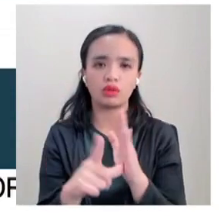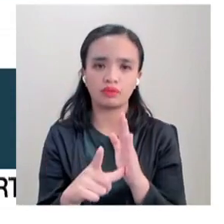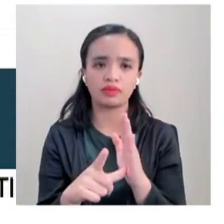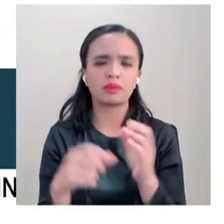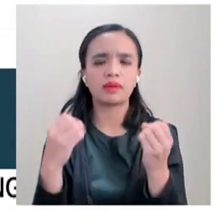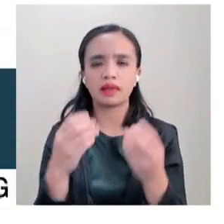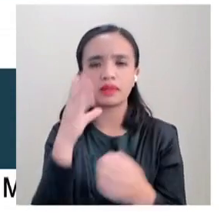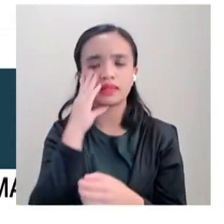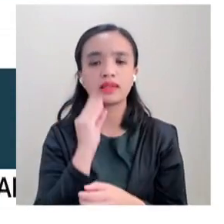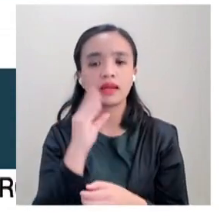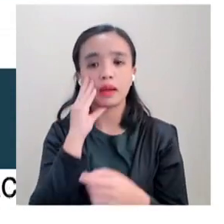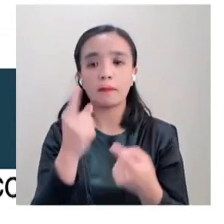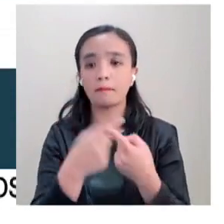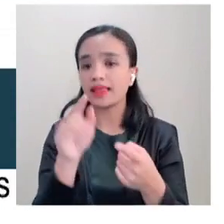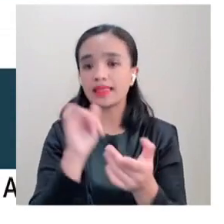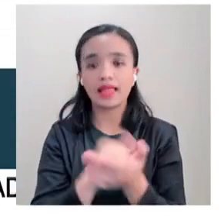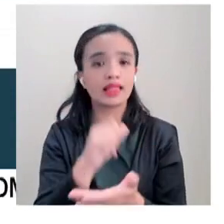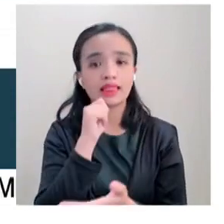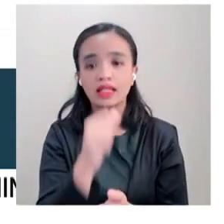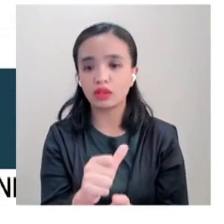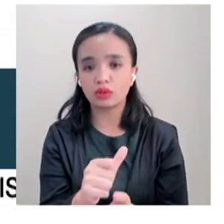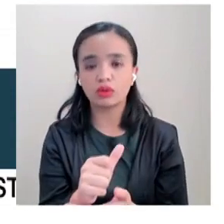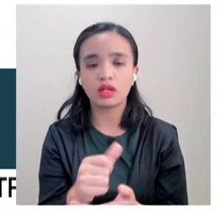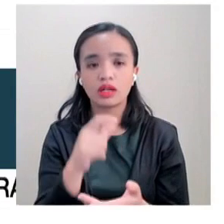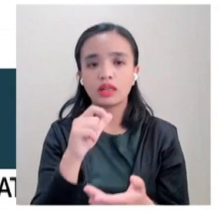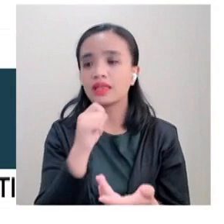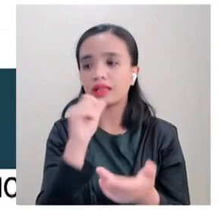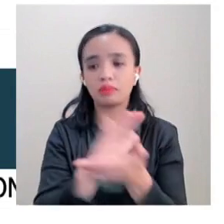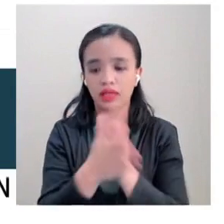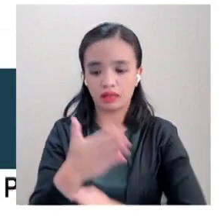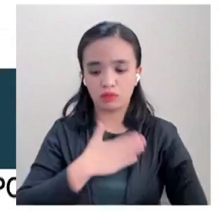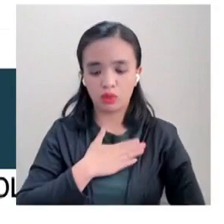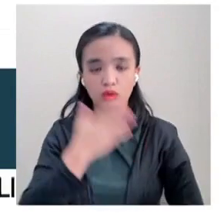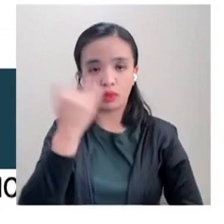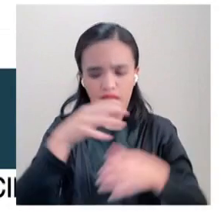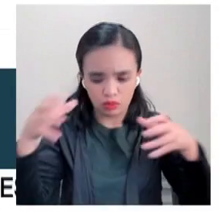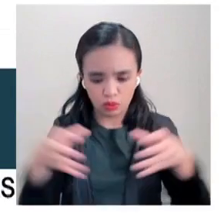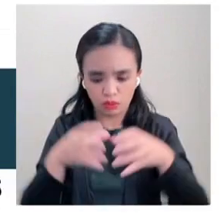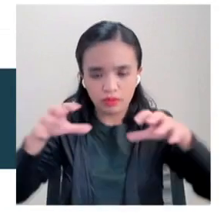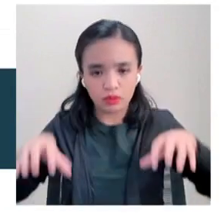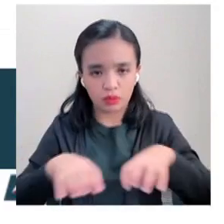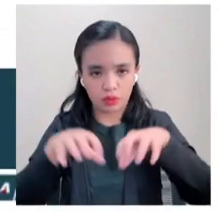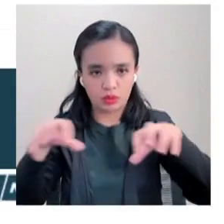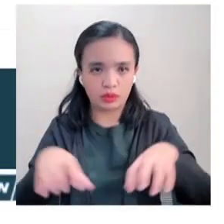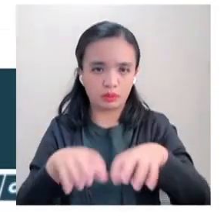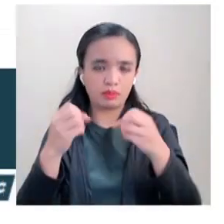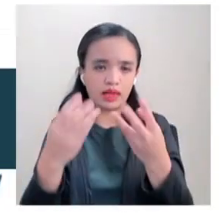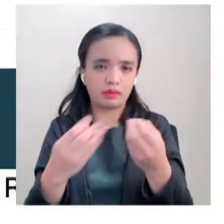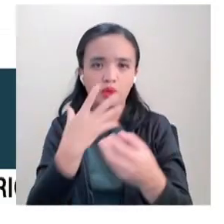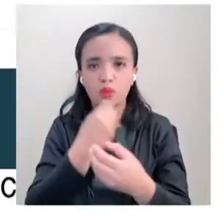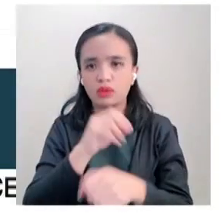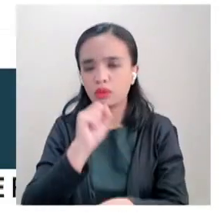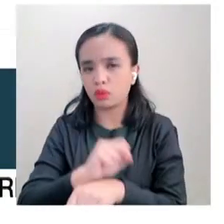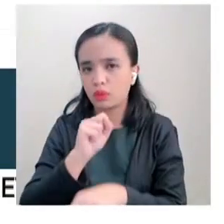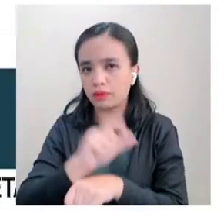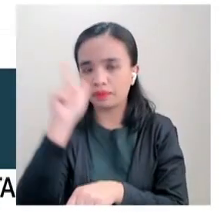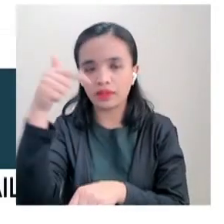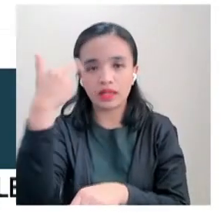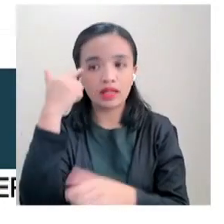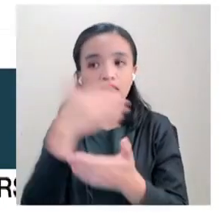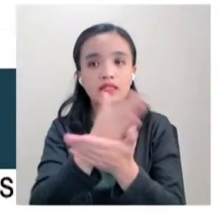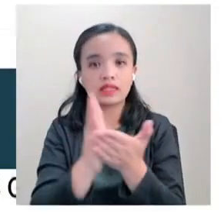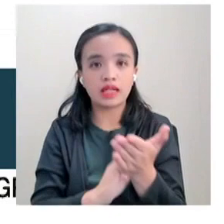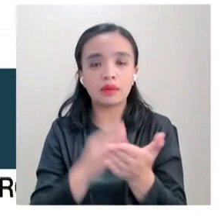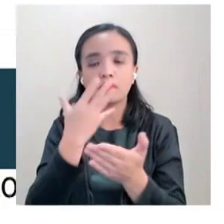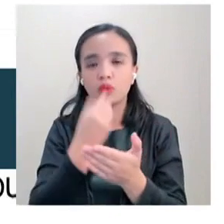namin ginawa yan, na-claim yung credit, because it was a collective effort of many of the legislators. And of course, under the former